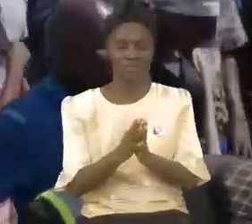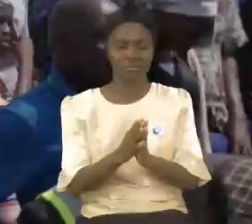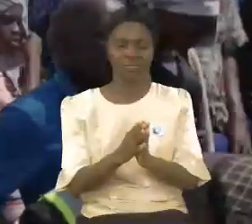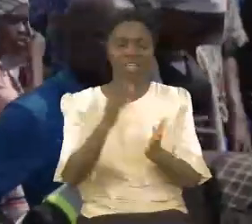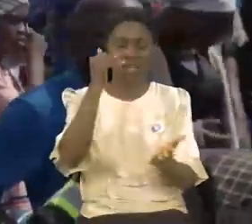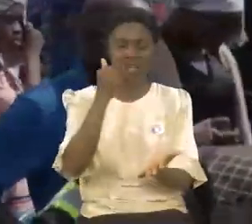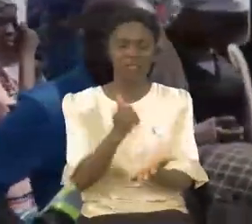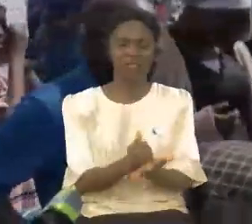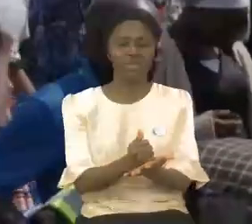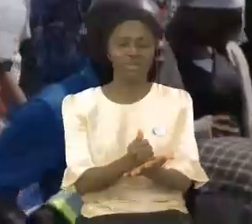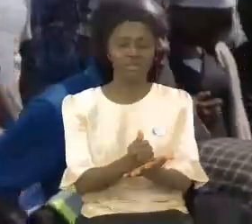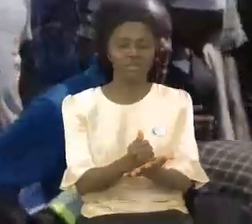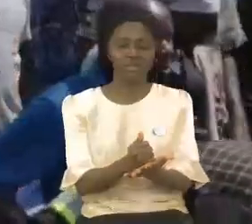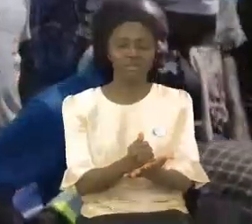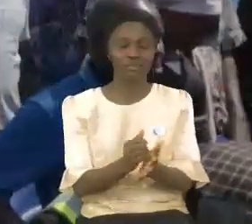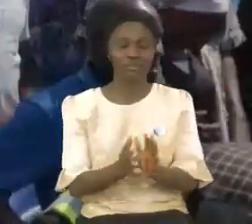Amen.